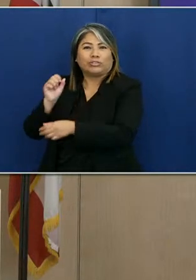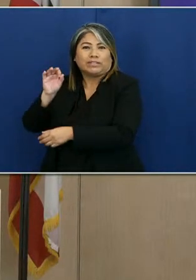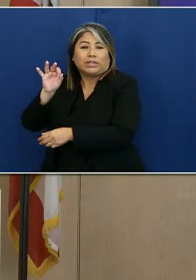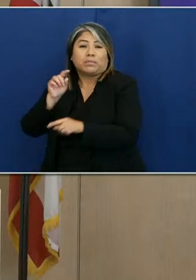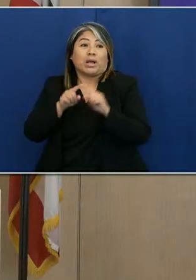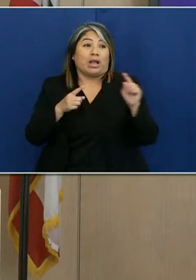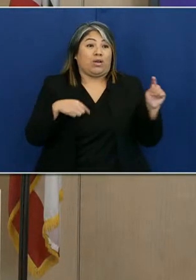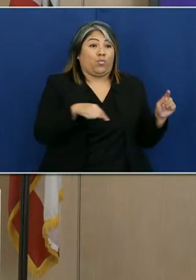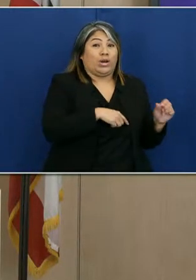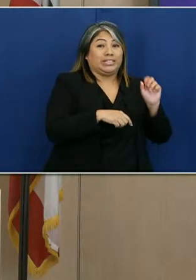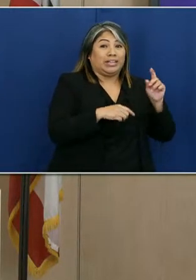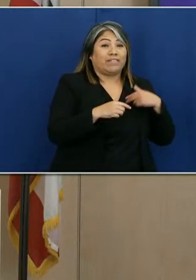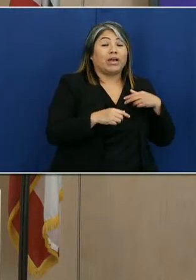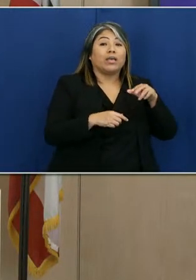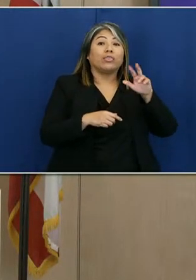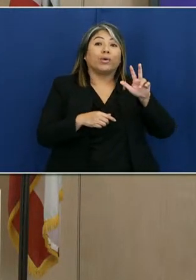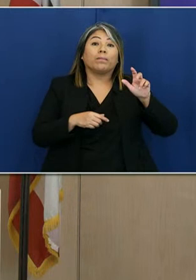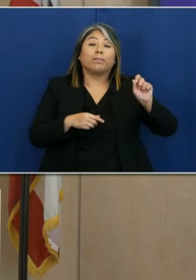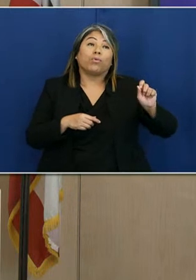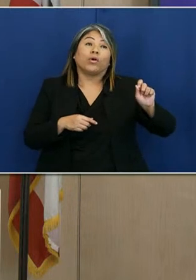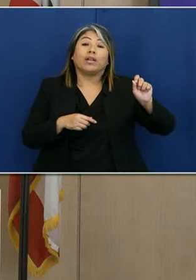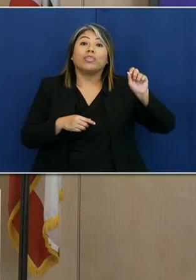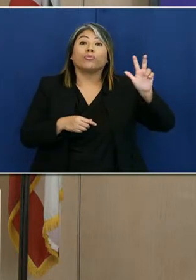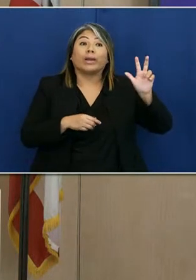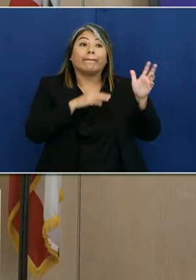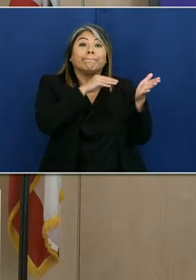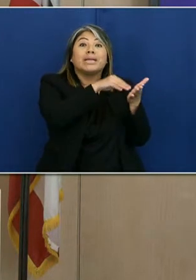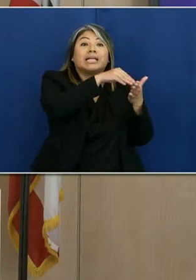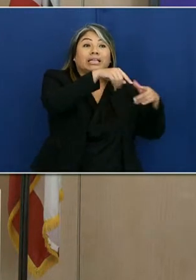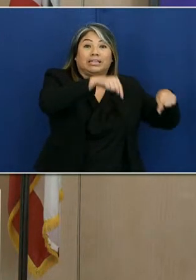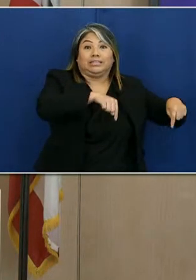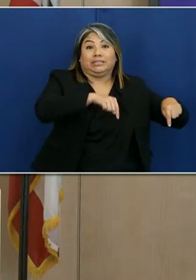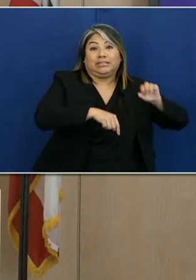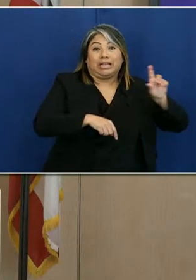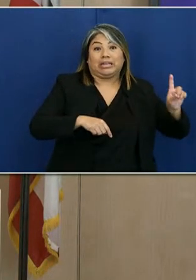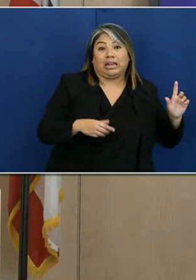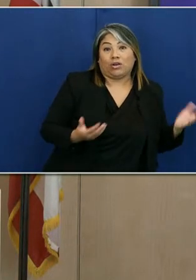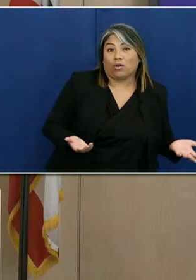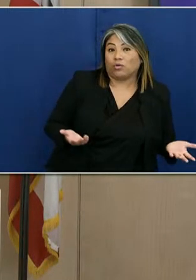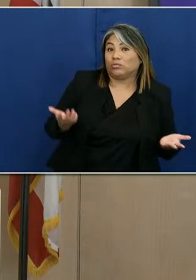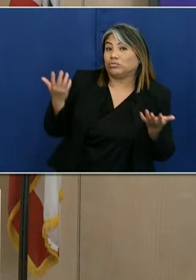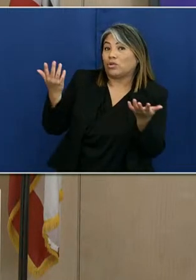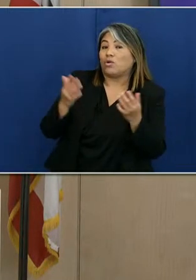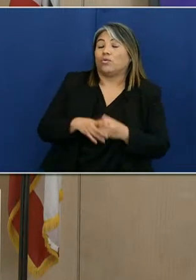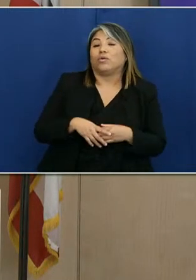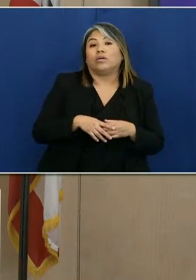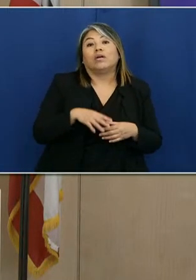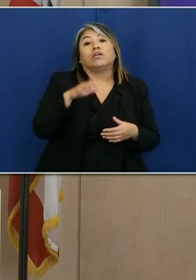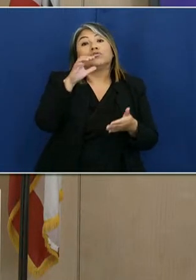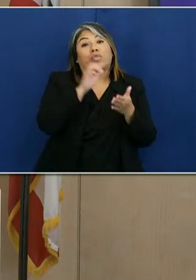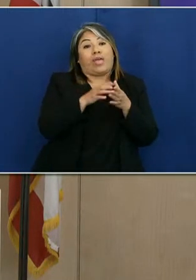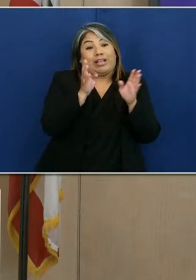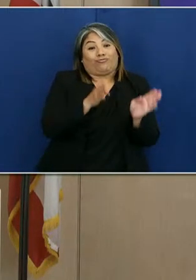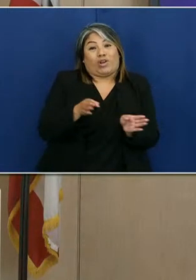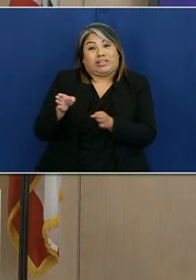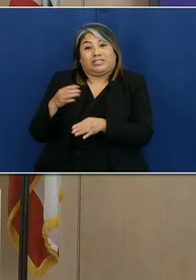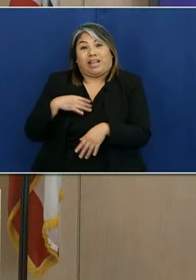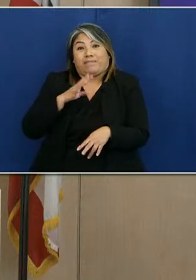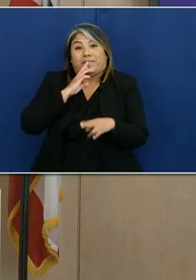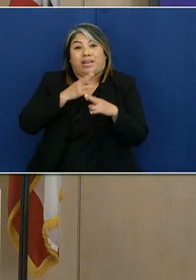whereas we have 3.3 million population. So, but those strategies that I